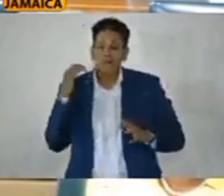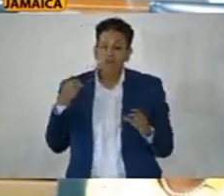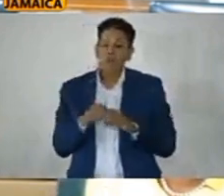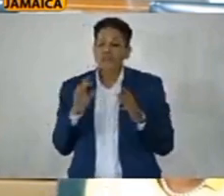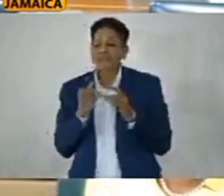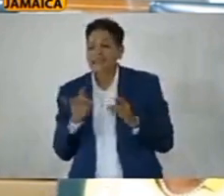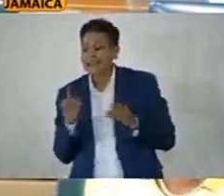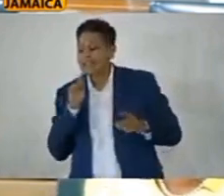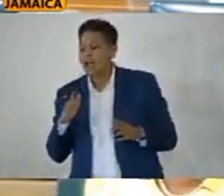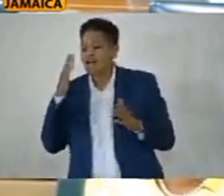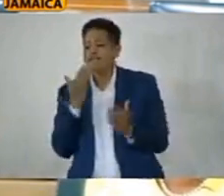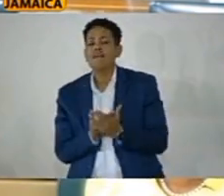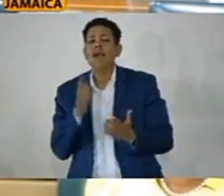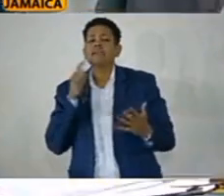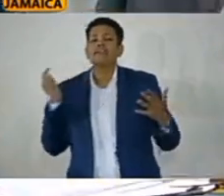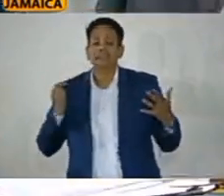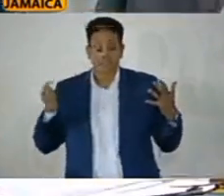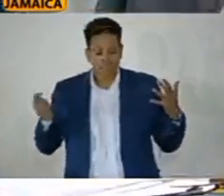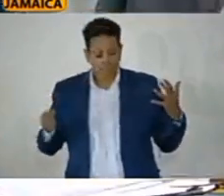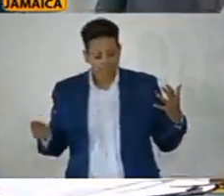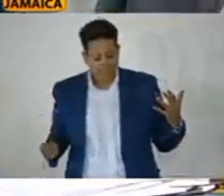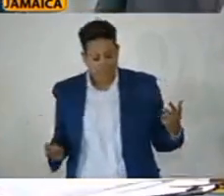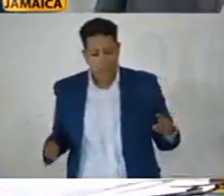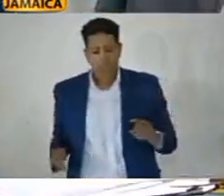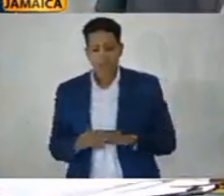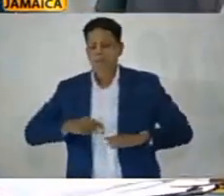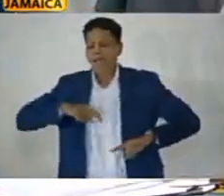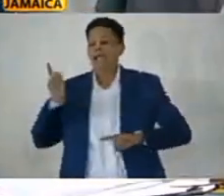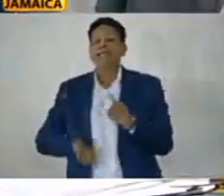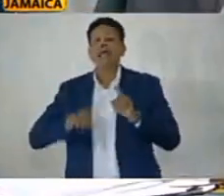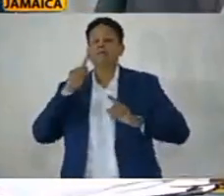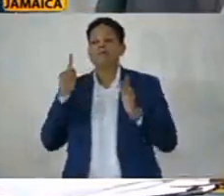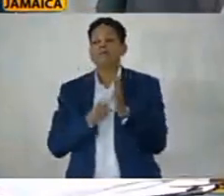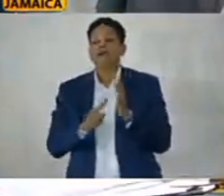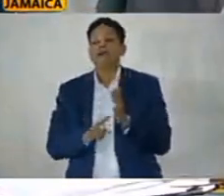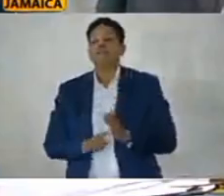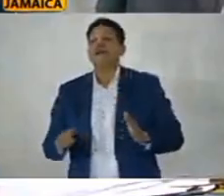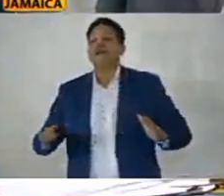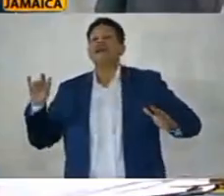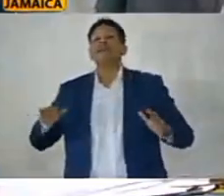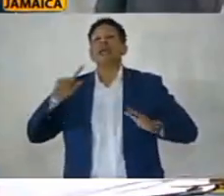fact, etc., etc., etc., that cannot be verified, hold